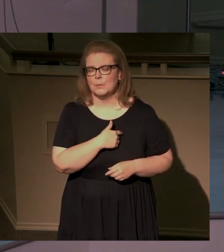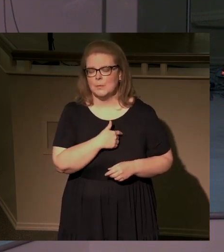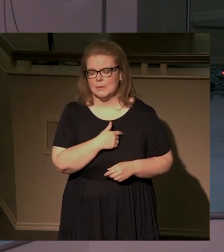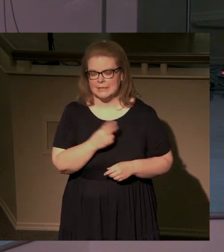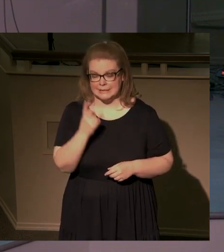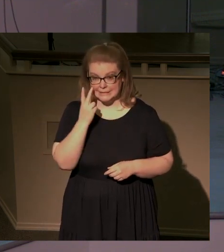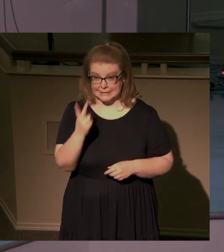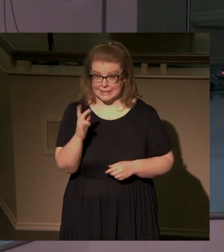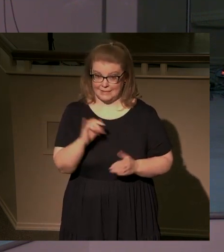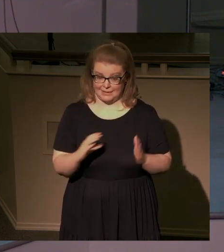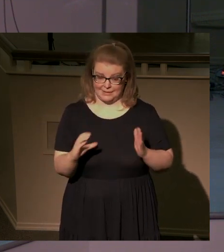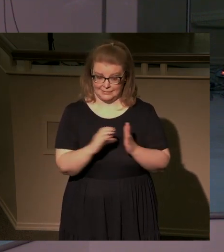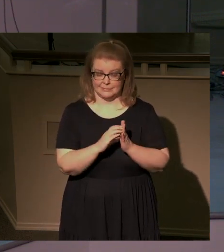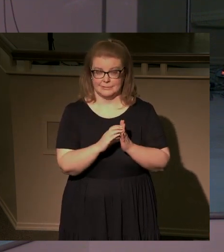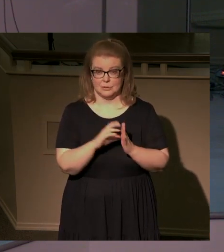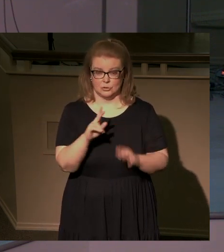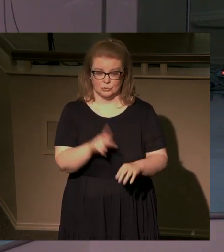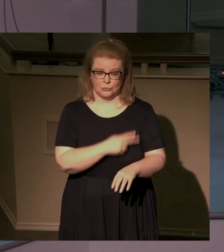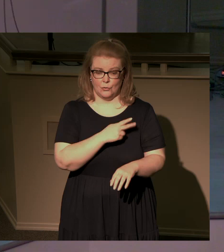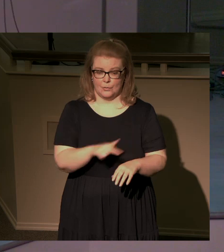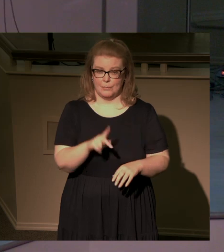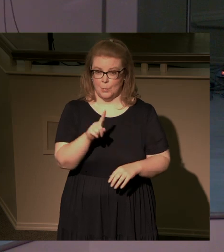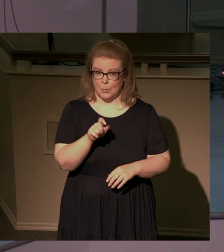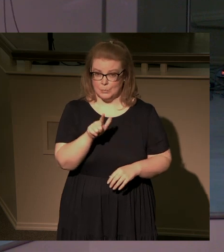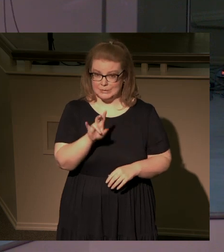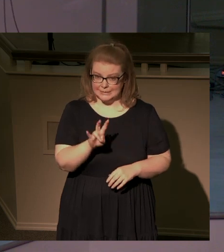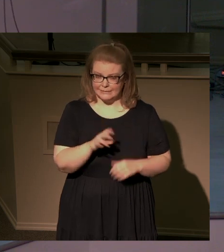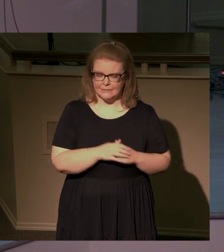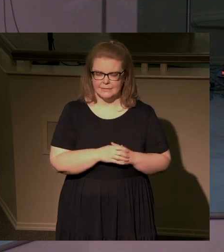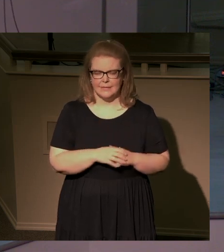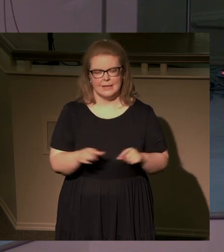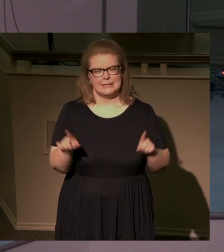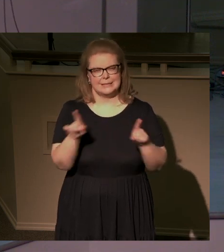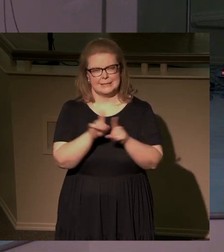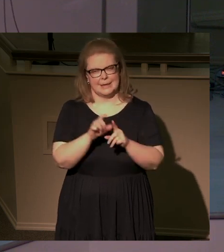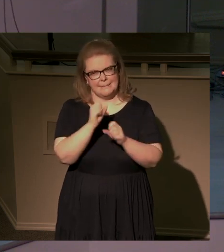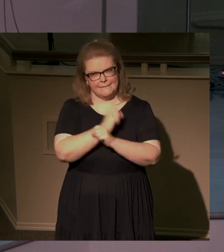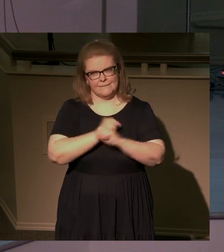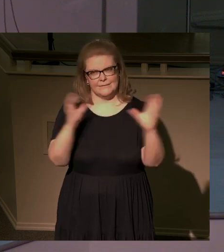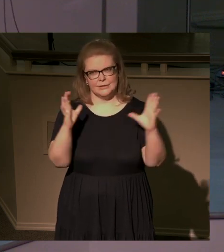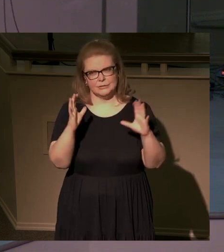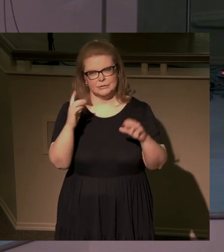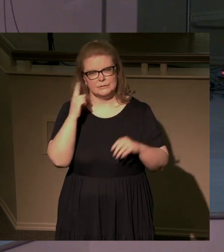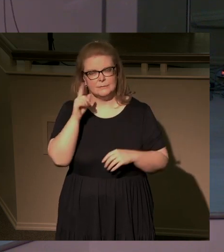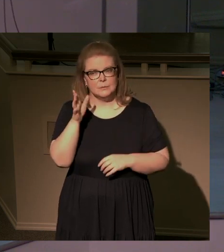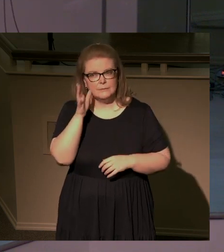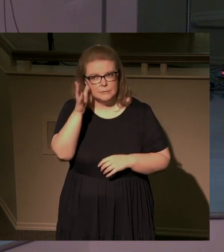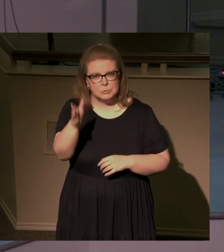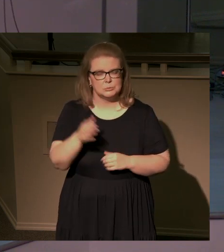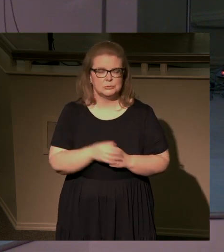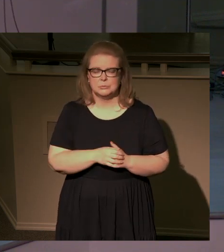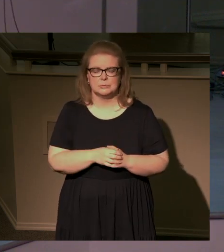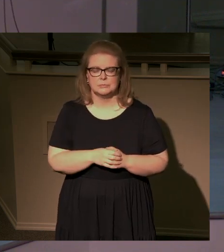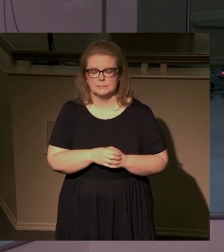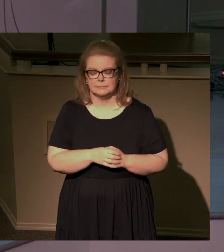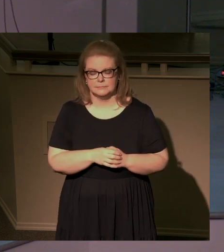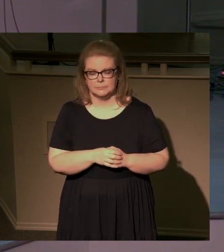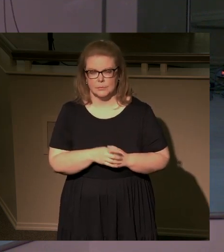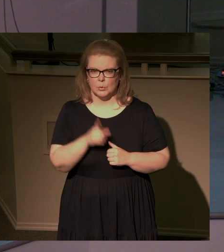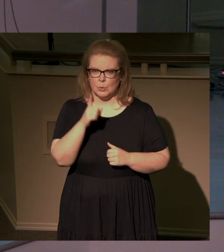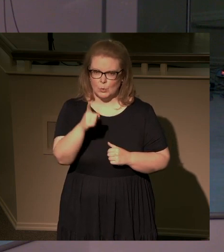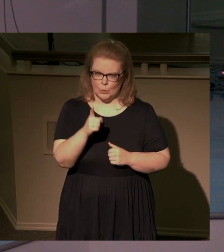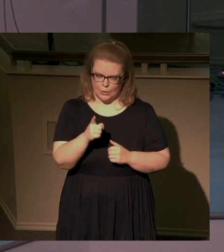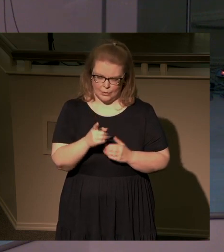in this passage in Psalm 127 that same vision for the future. You're guiding your